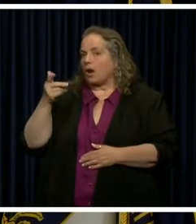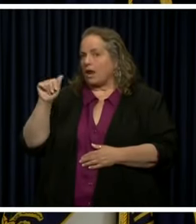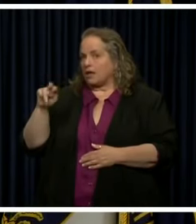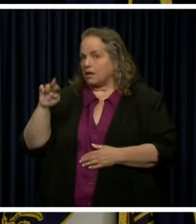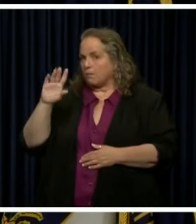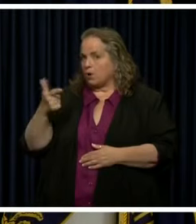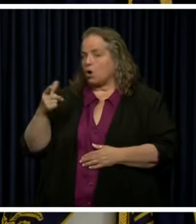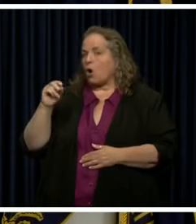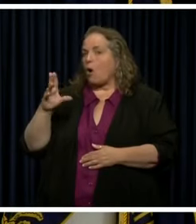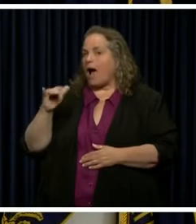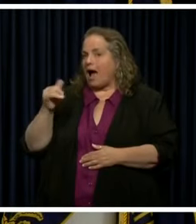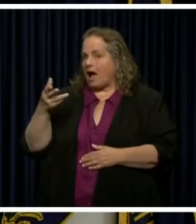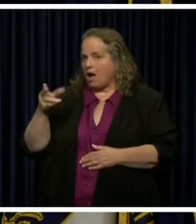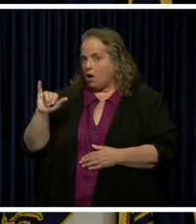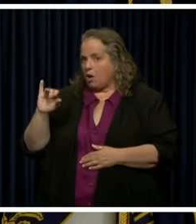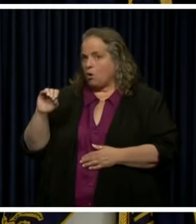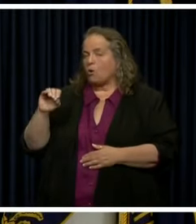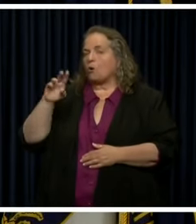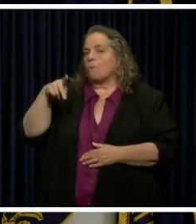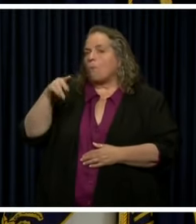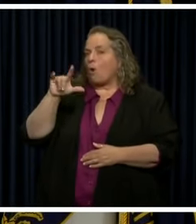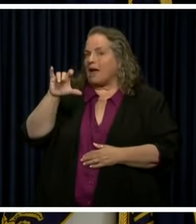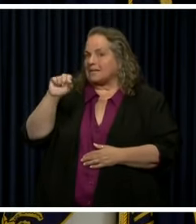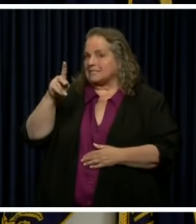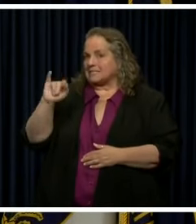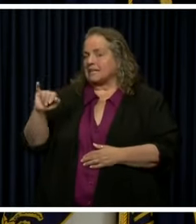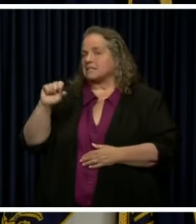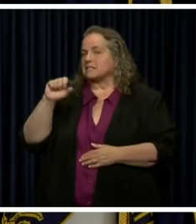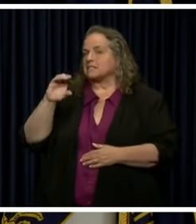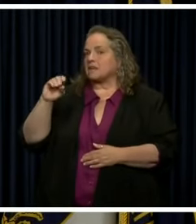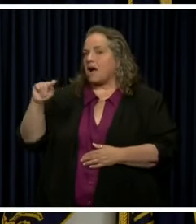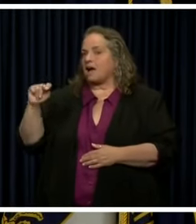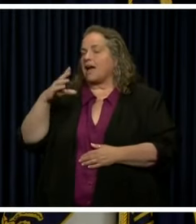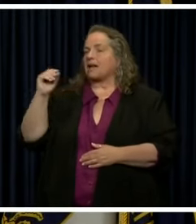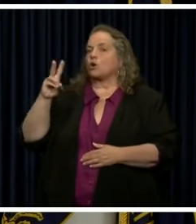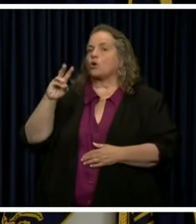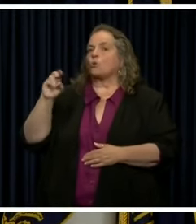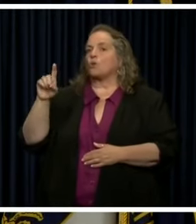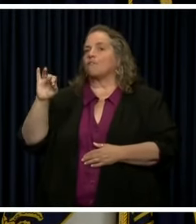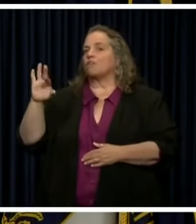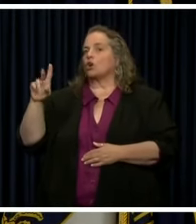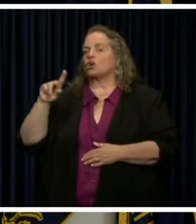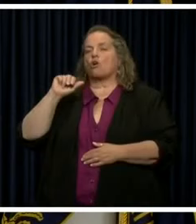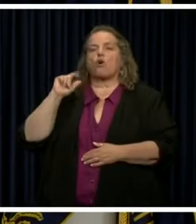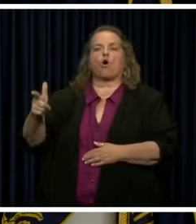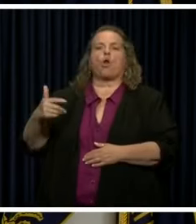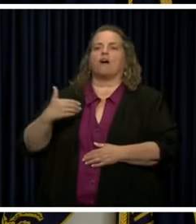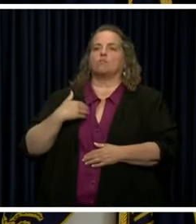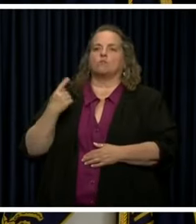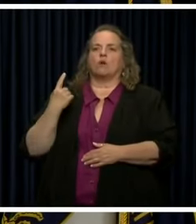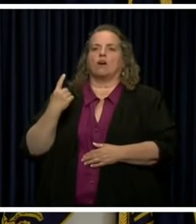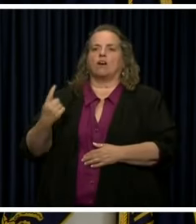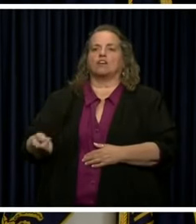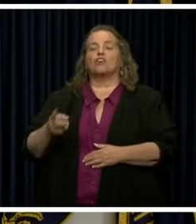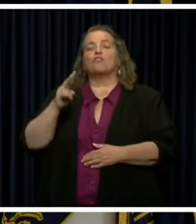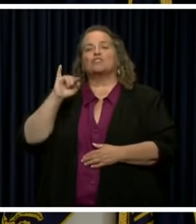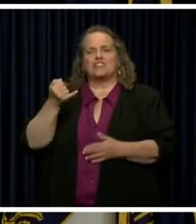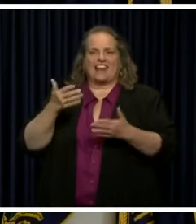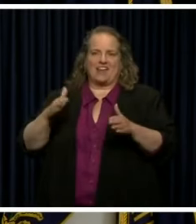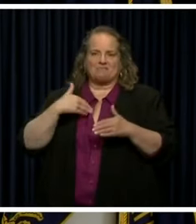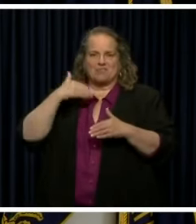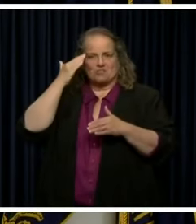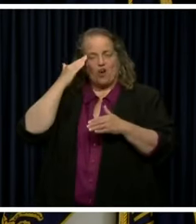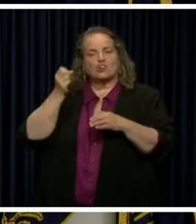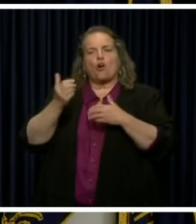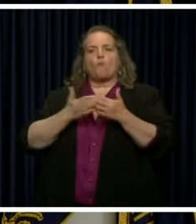Muhlenberg, Ohio, Pulaski, Scott, and Woodford all have one. Virginia let me know that she